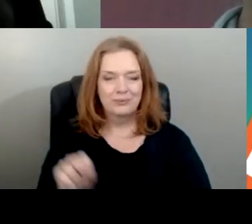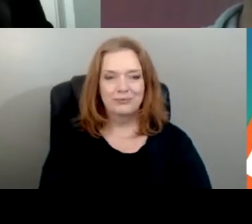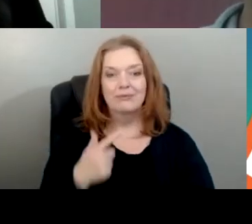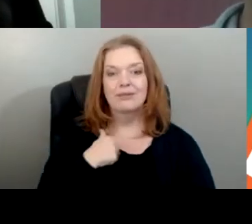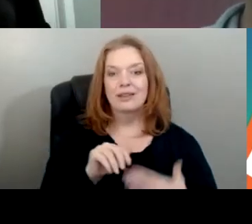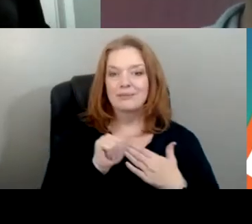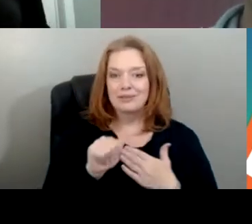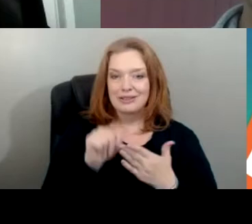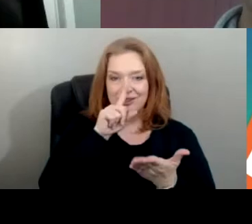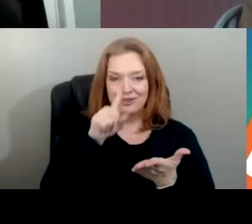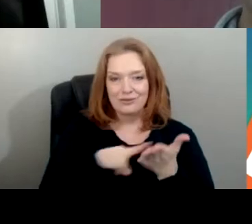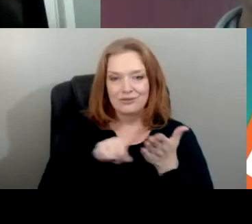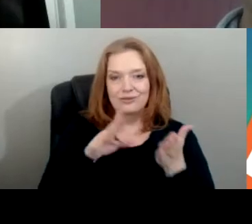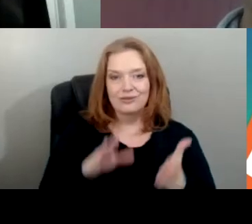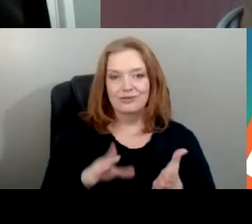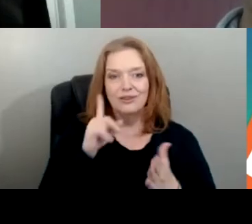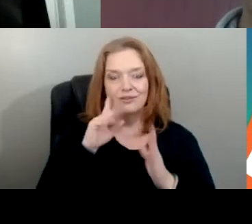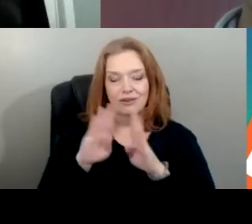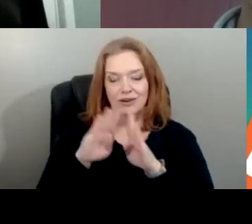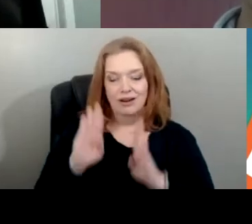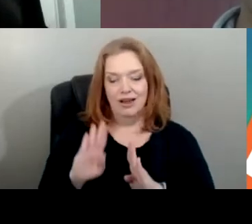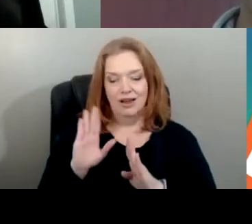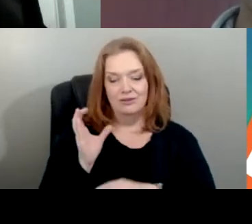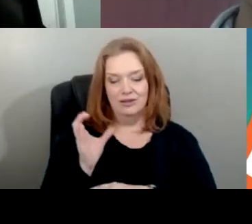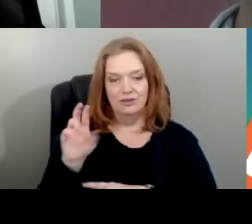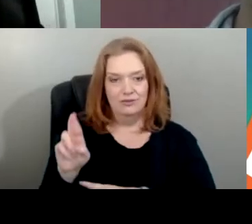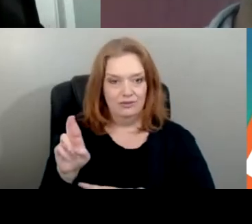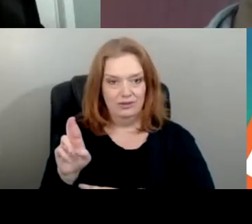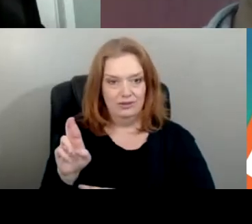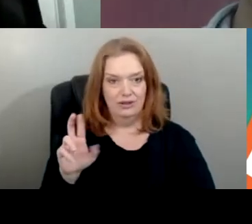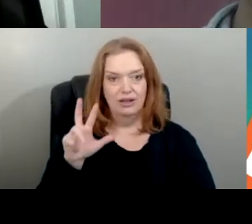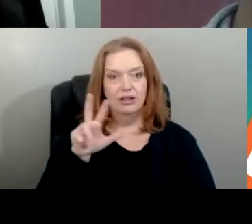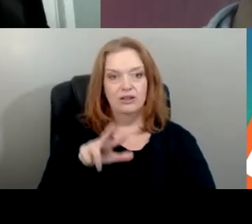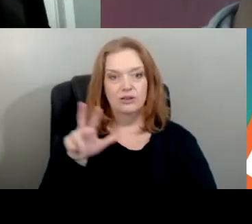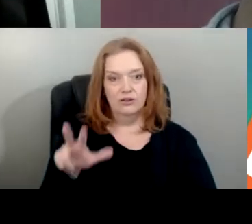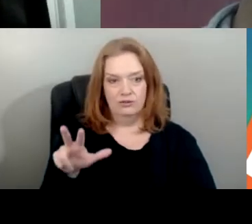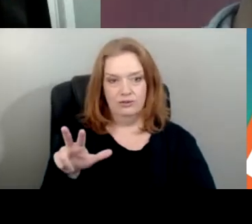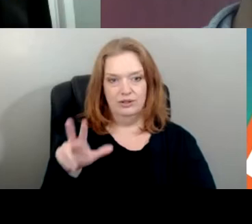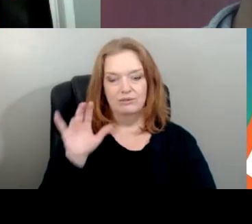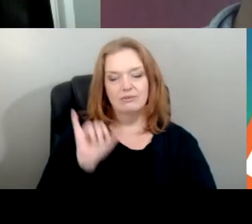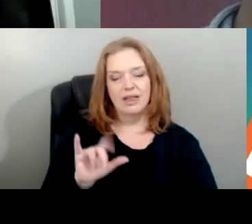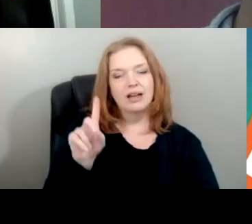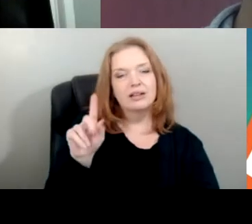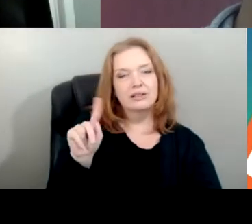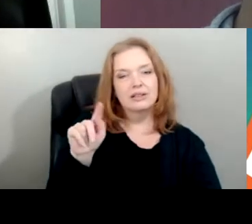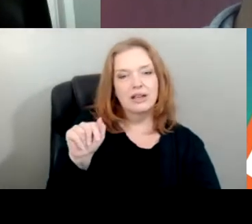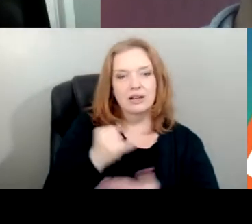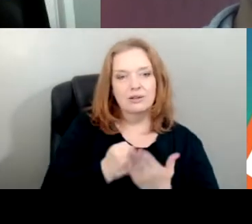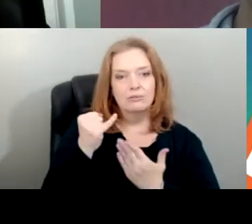researcher on the House Concurrent Resolution 33, the data project to